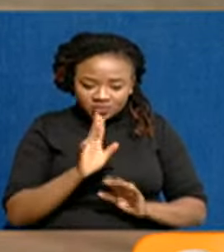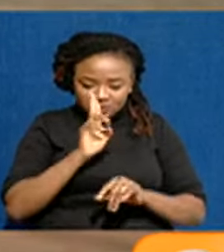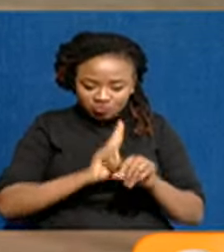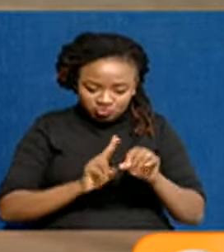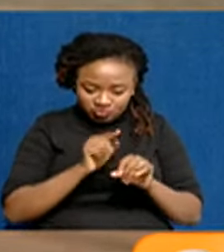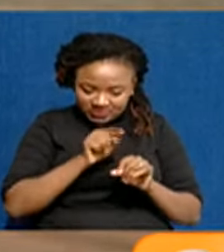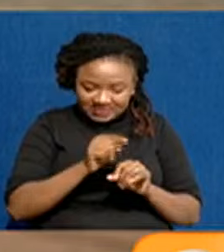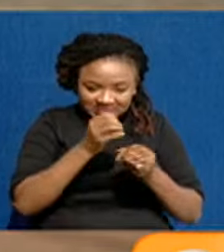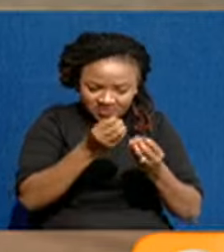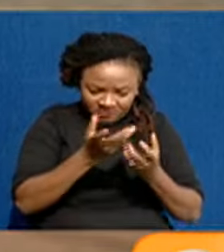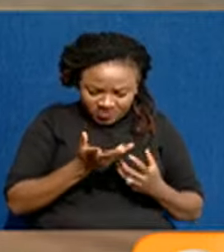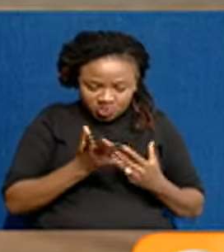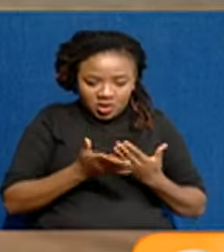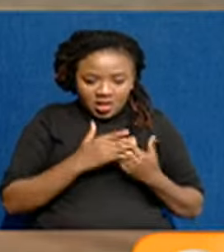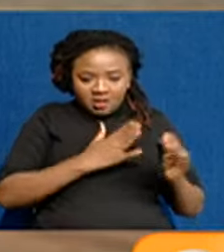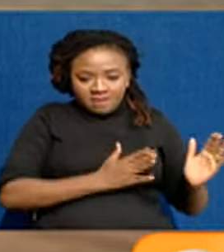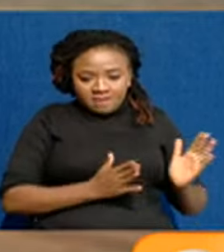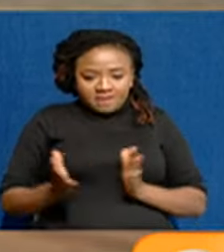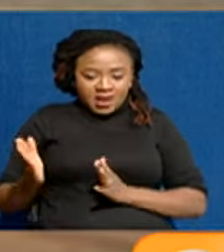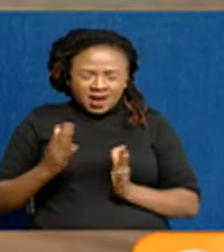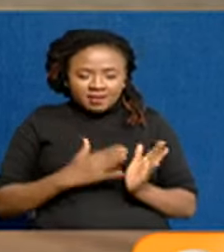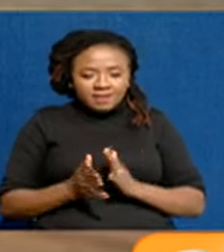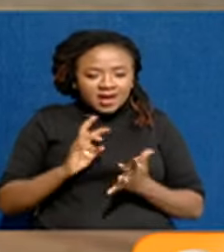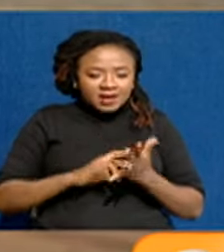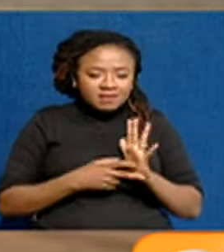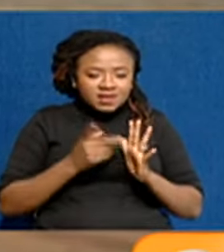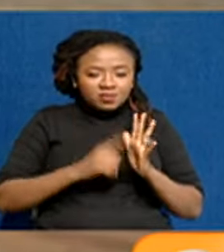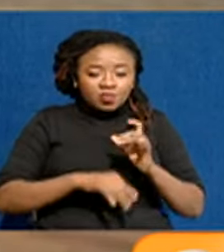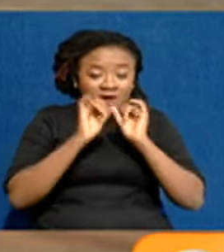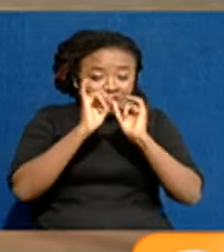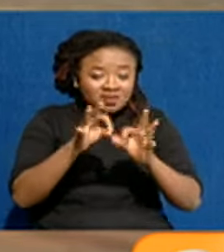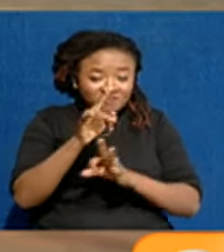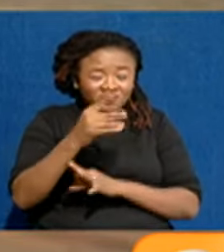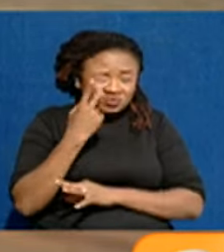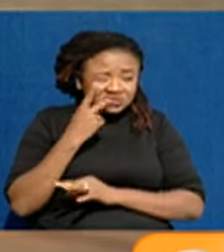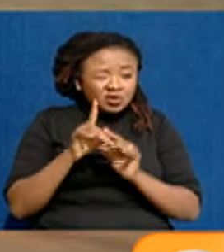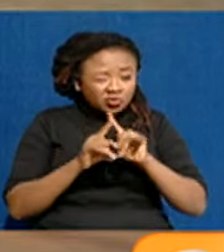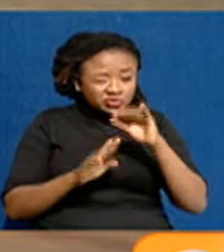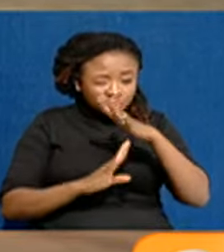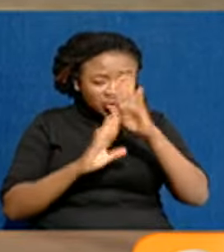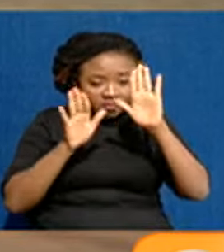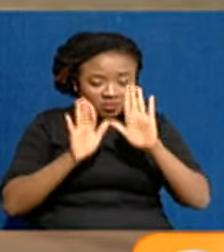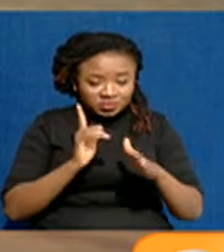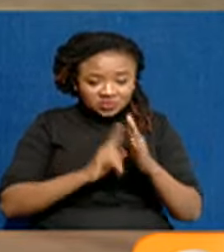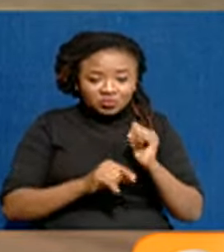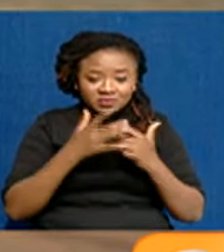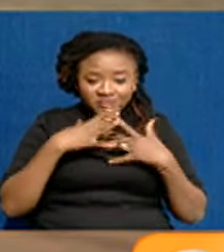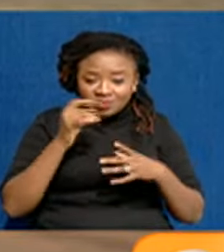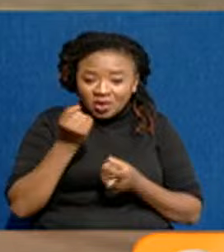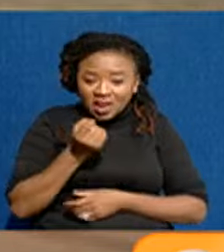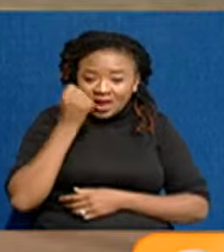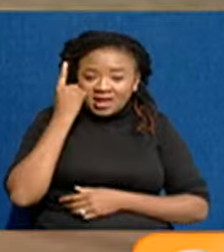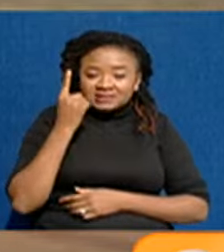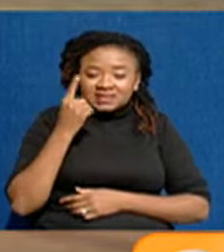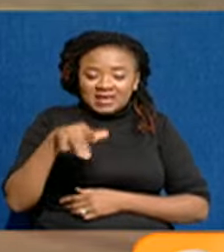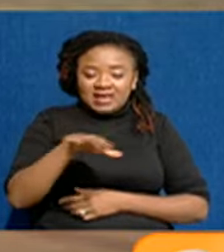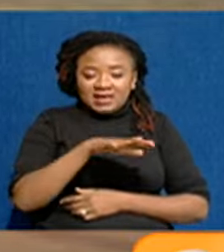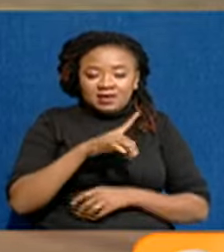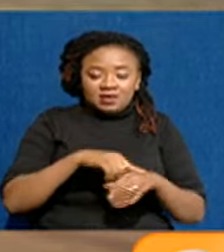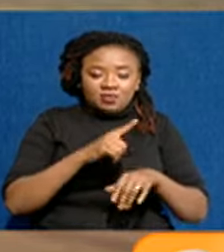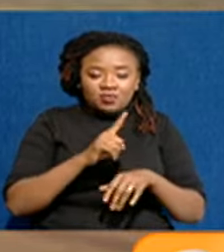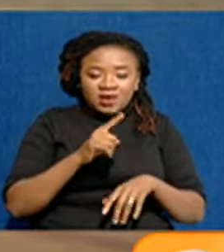plan. What does planning mean? If you see that, and by the way, it's important for people to understand that floods, in disaster, we call it